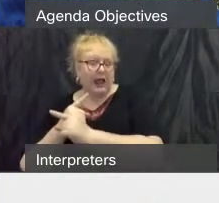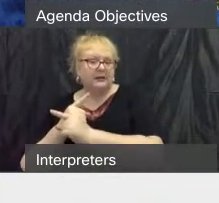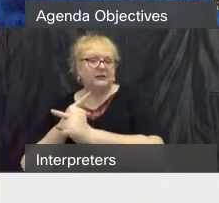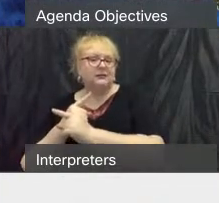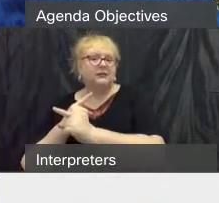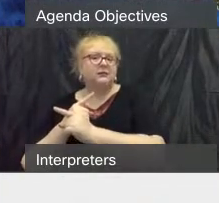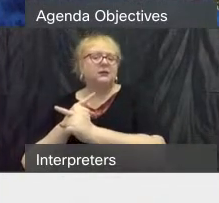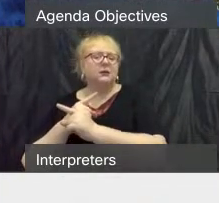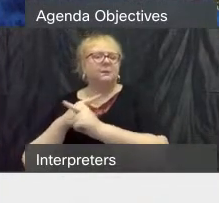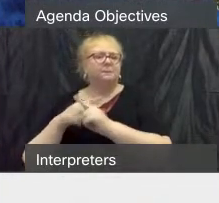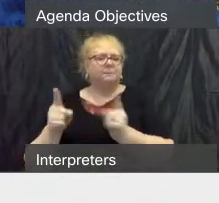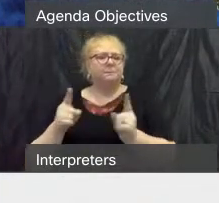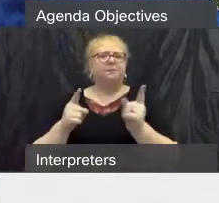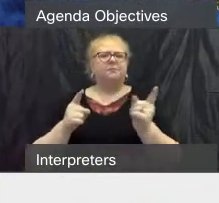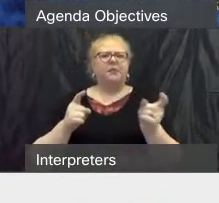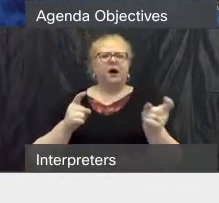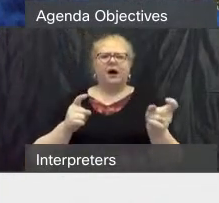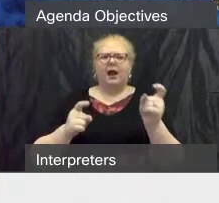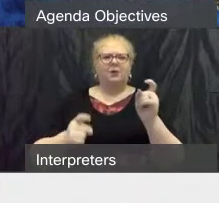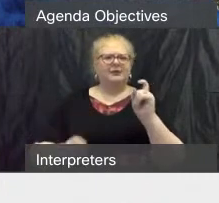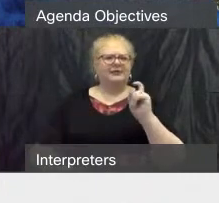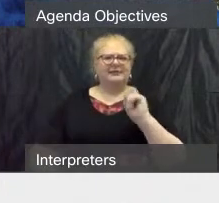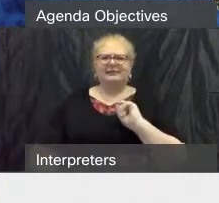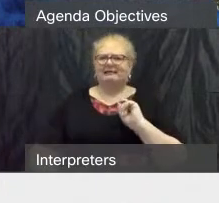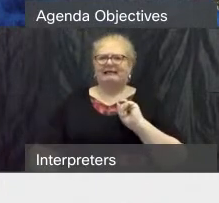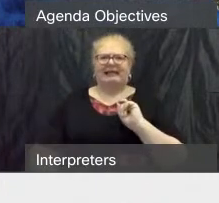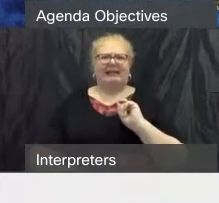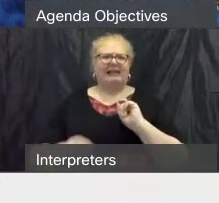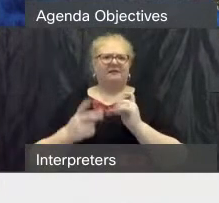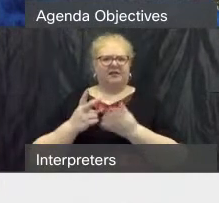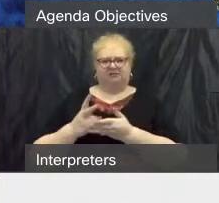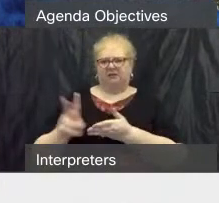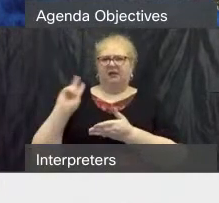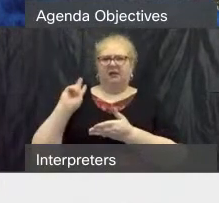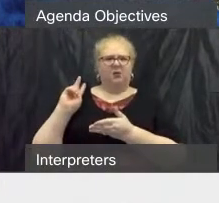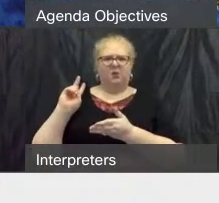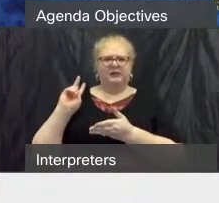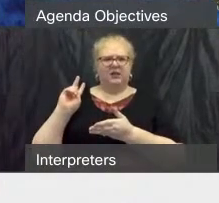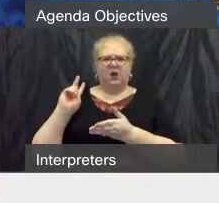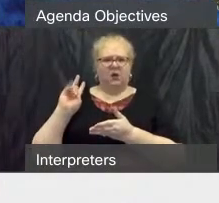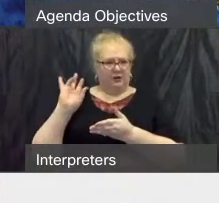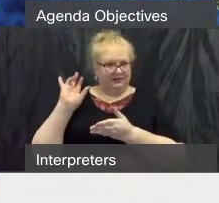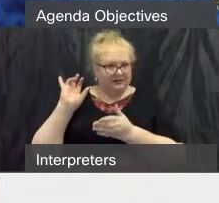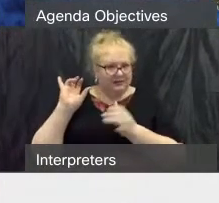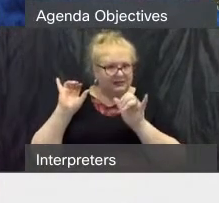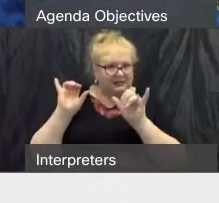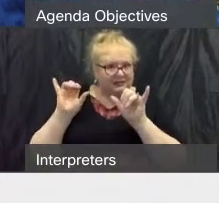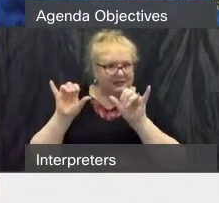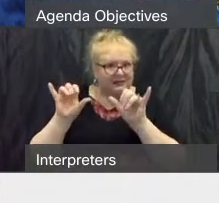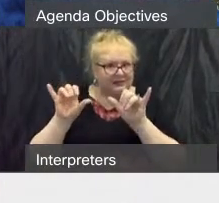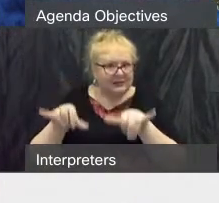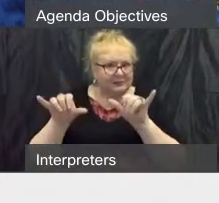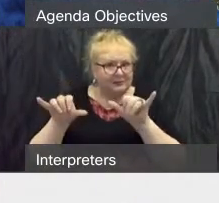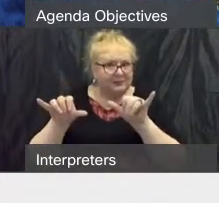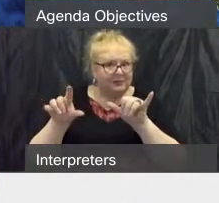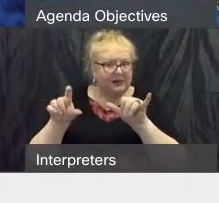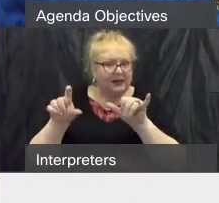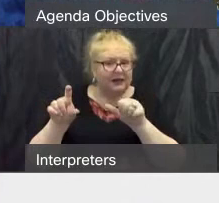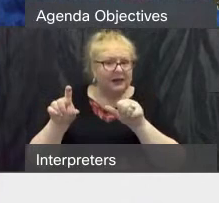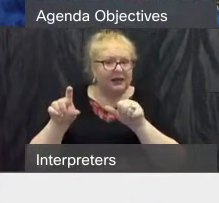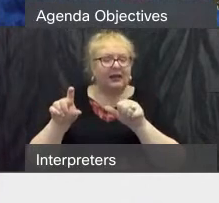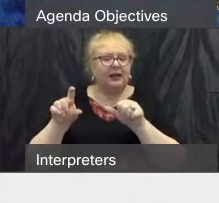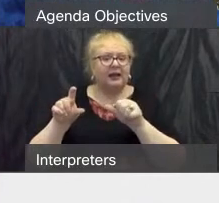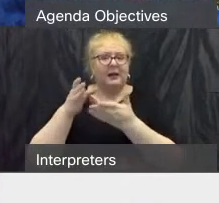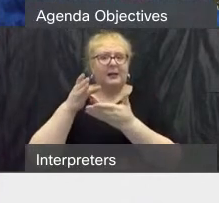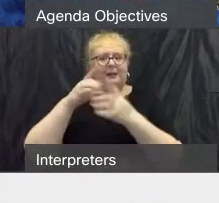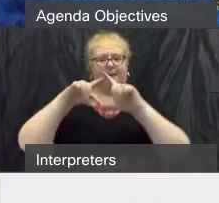what I had been given a couple of weeks ago, is that still what you have? So, As the pie